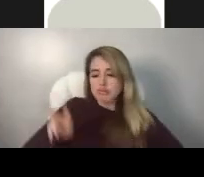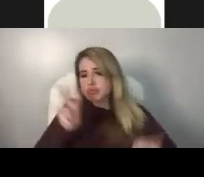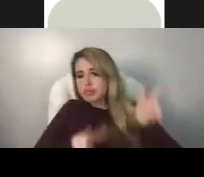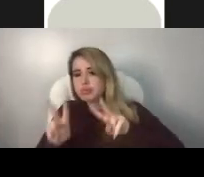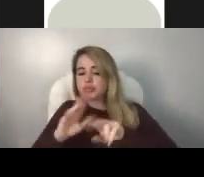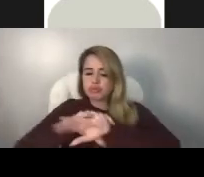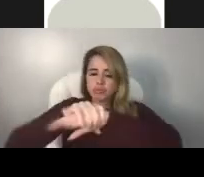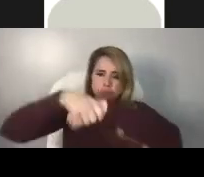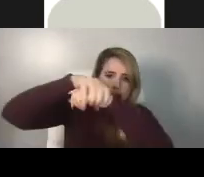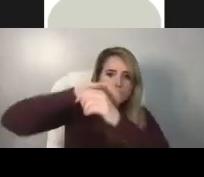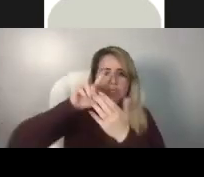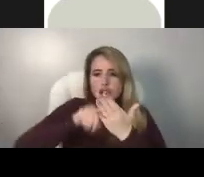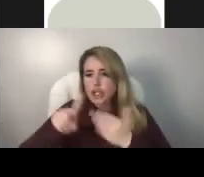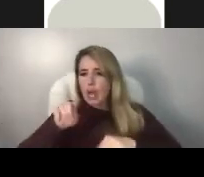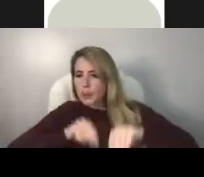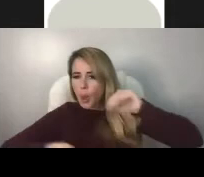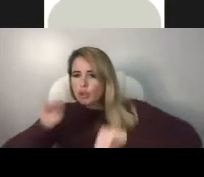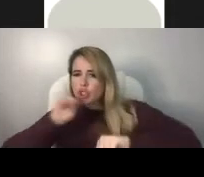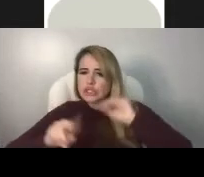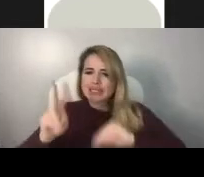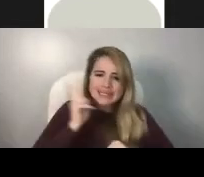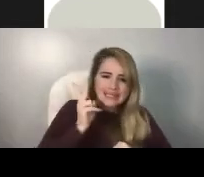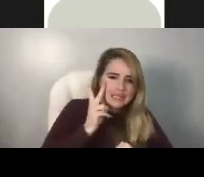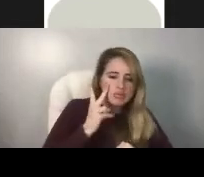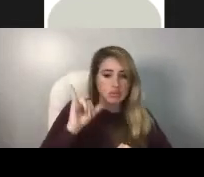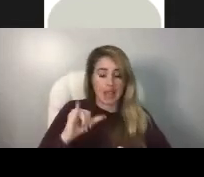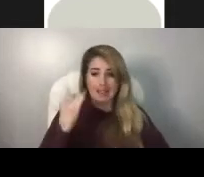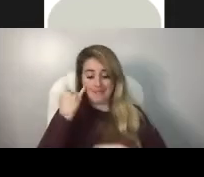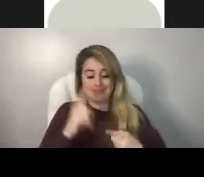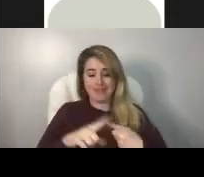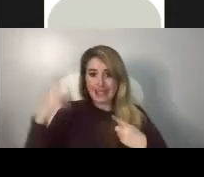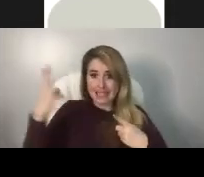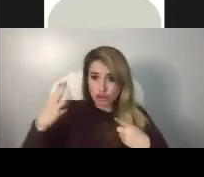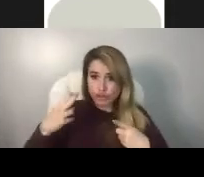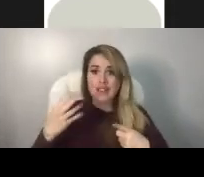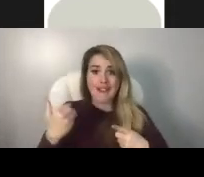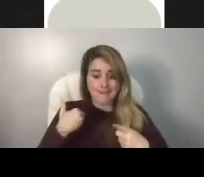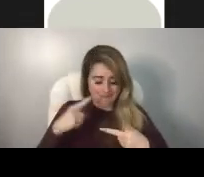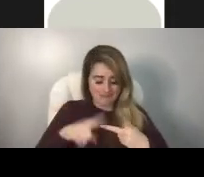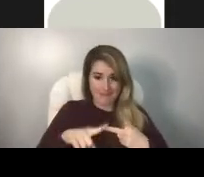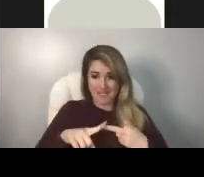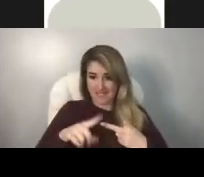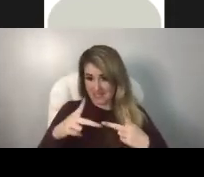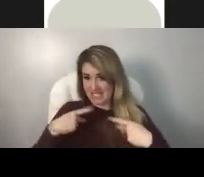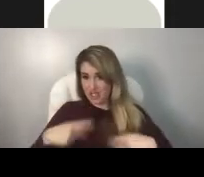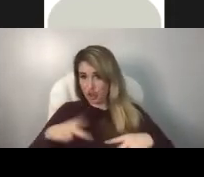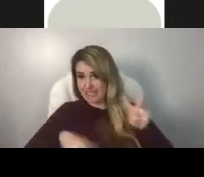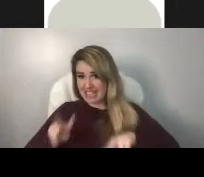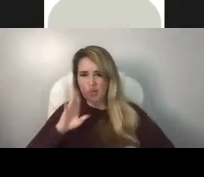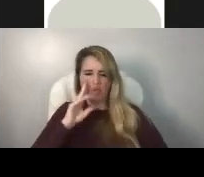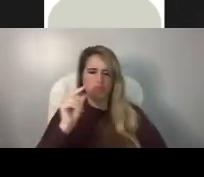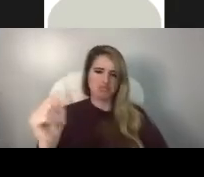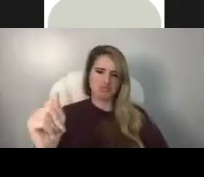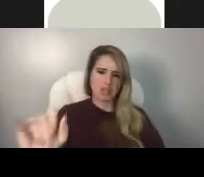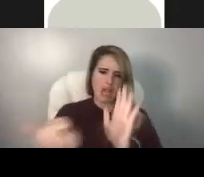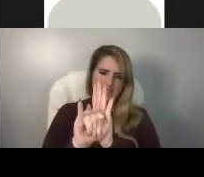motion. And with a history and physical exam, probably 90% of the time, we know exactly what's going